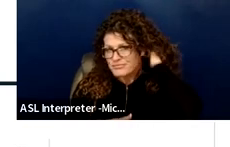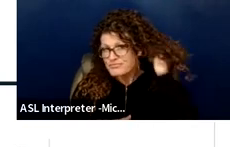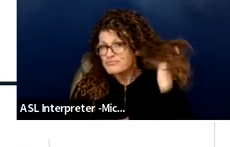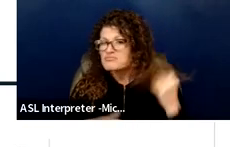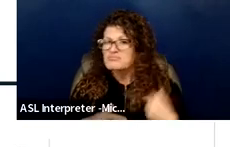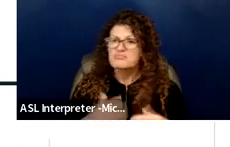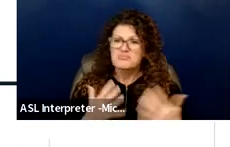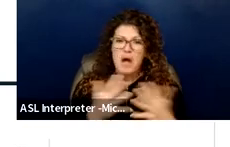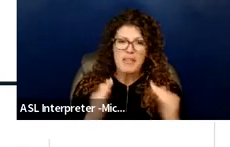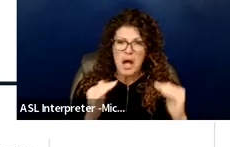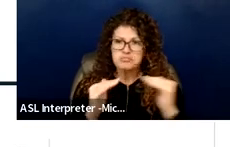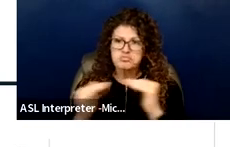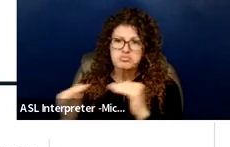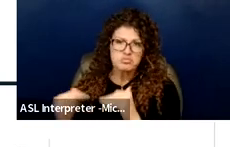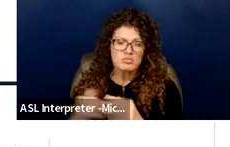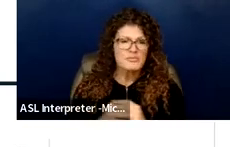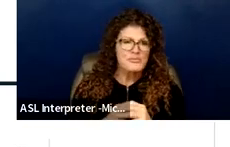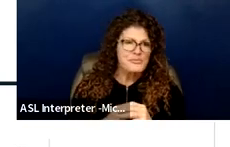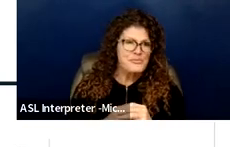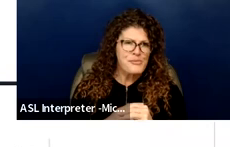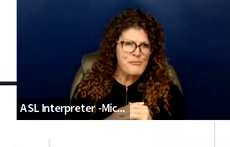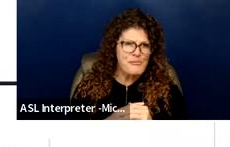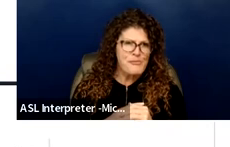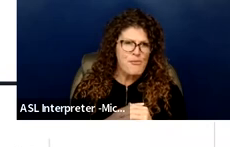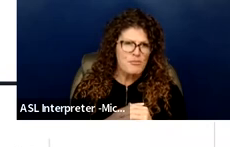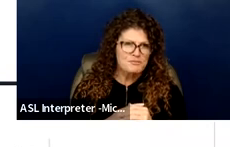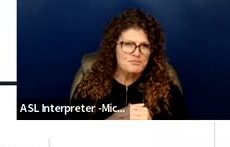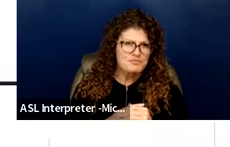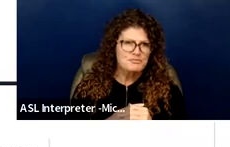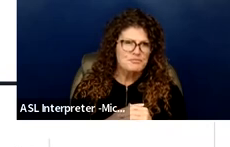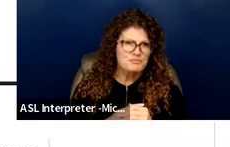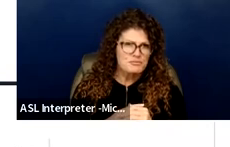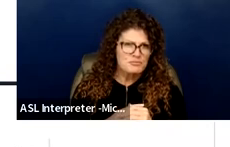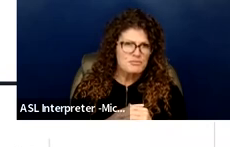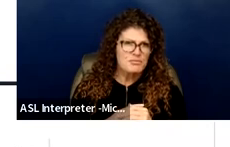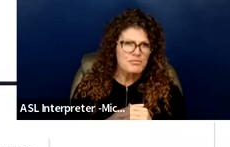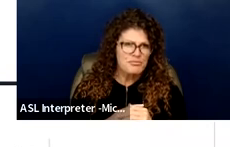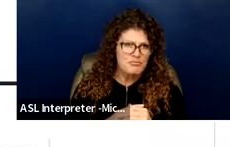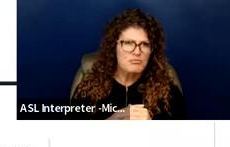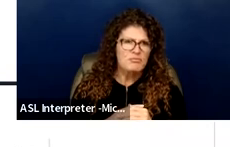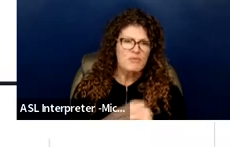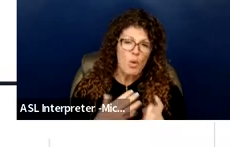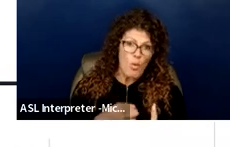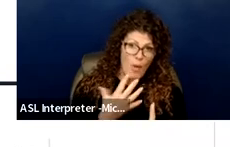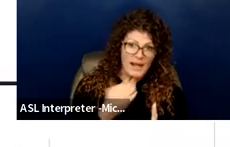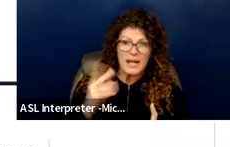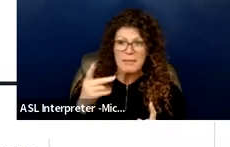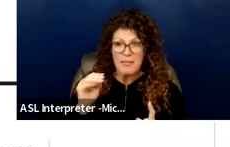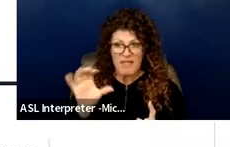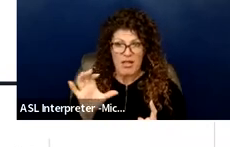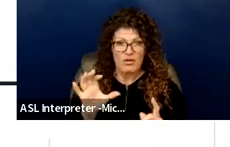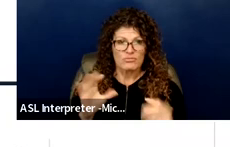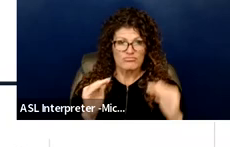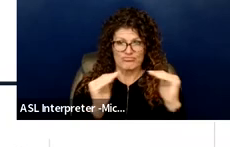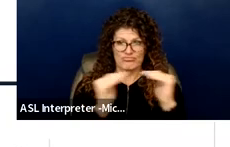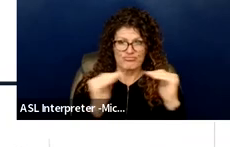can see the majority of both people of color and white respondents were in the school and community